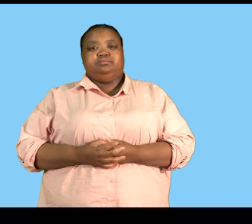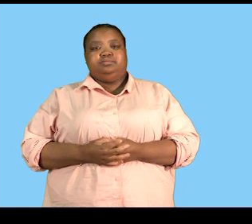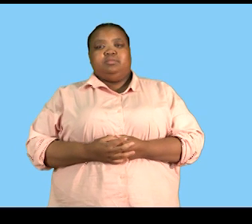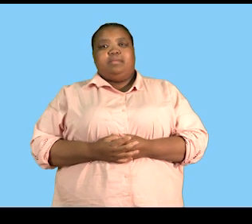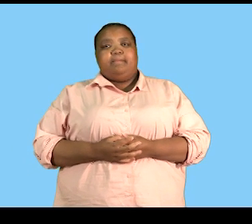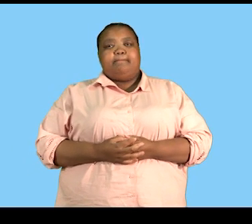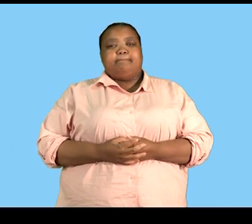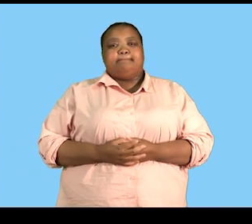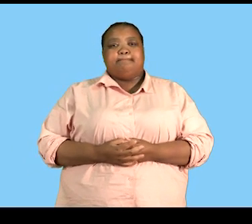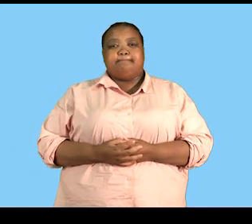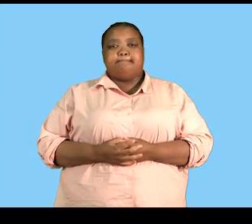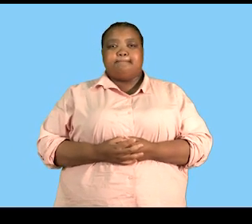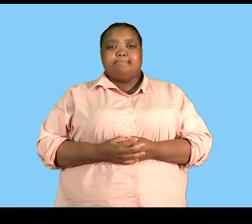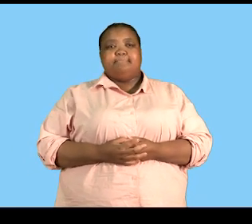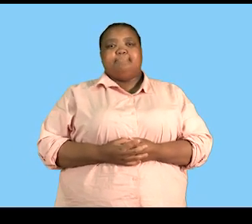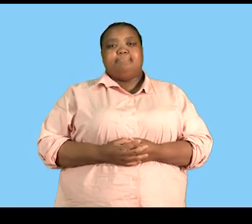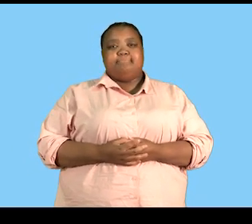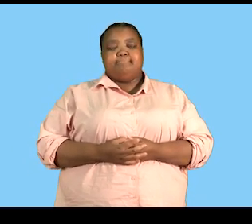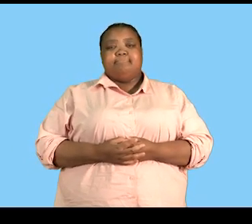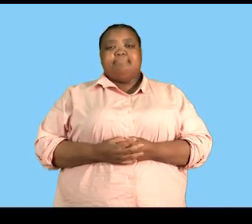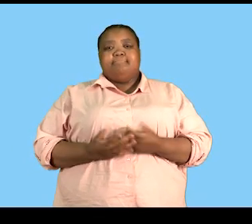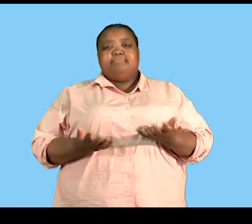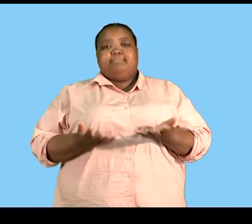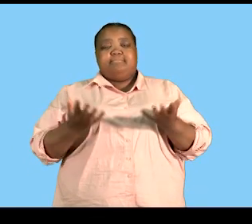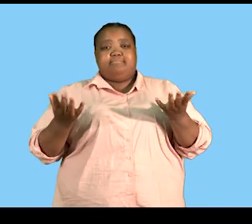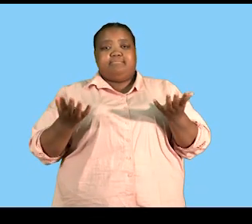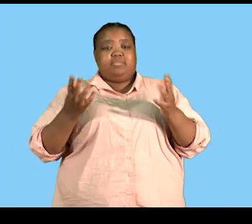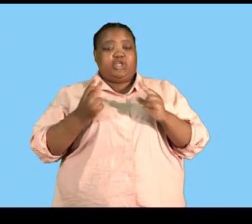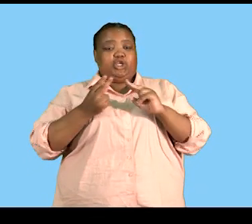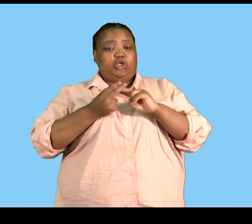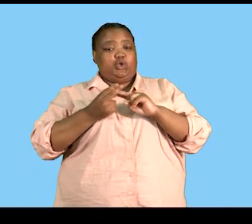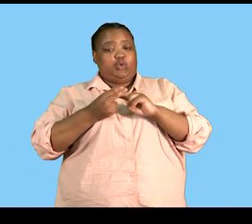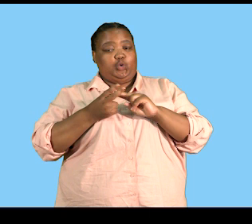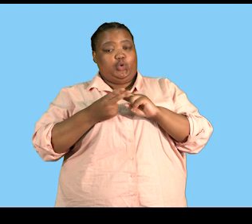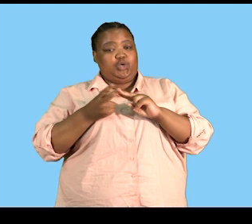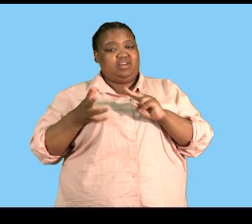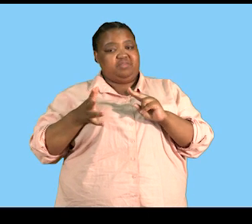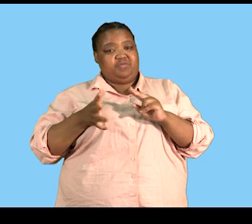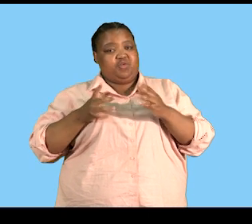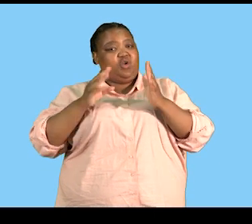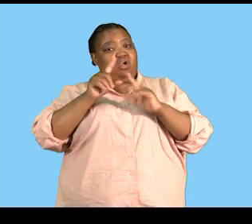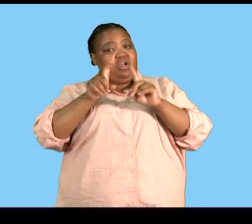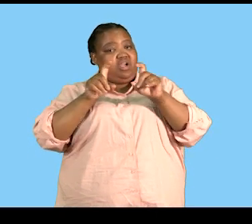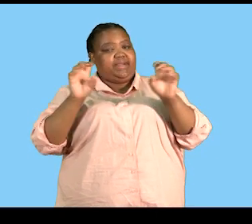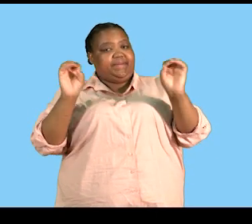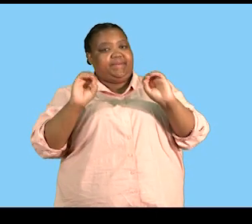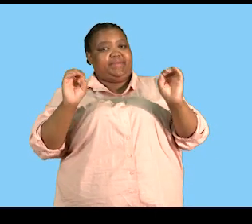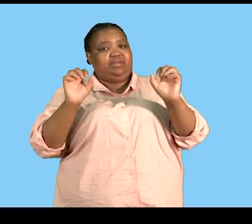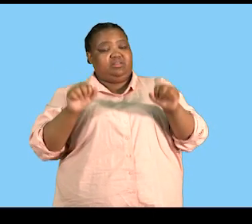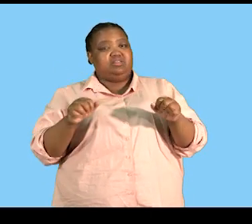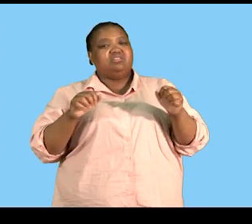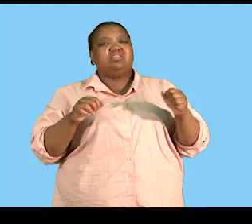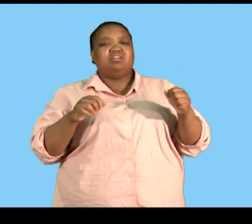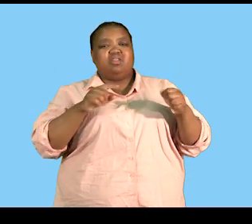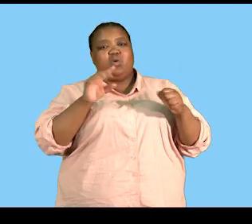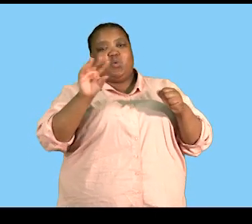meters. They did not ask in any specific unit of measurement, but